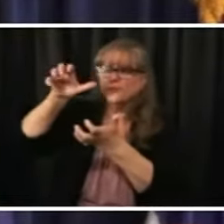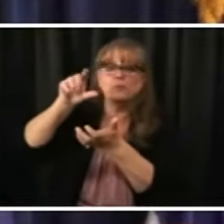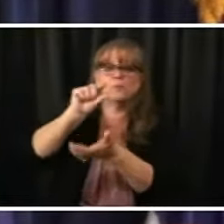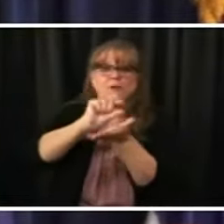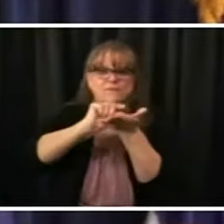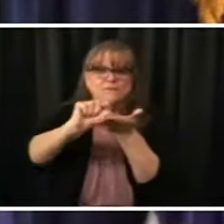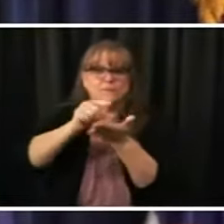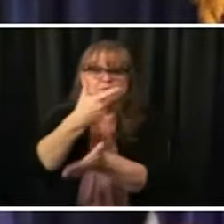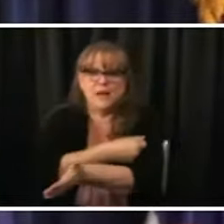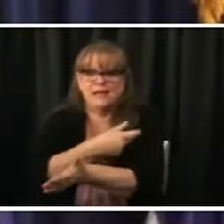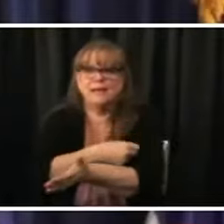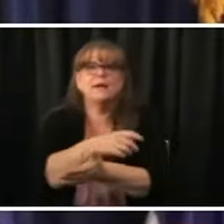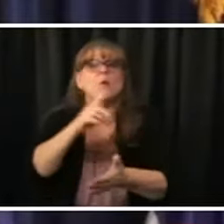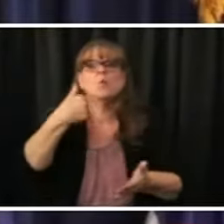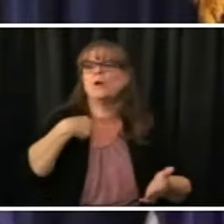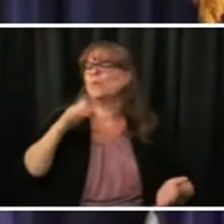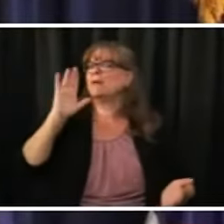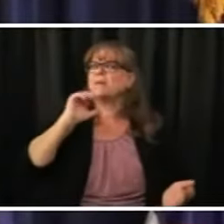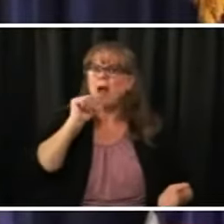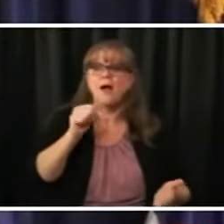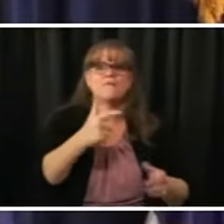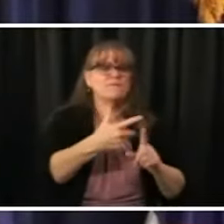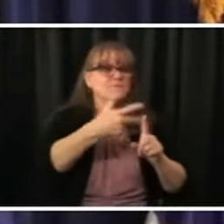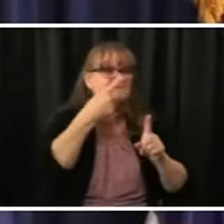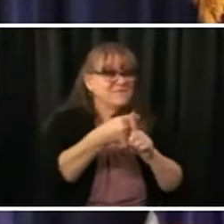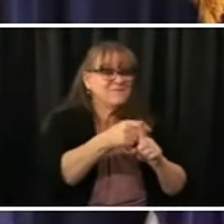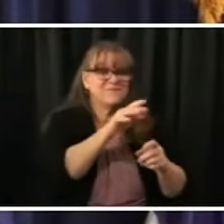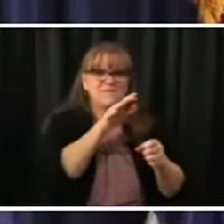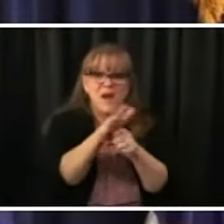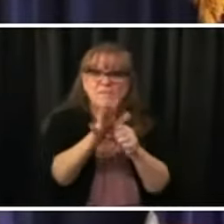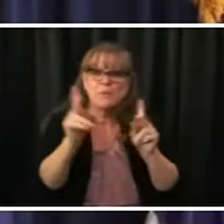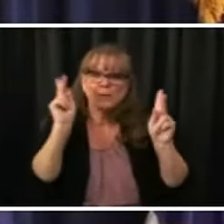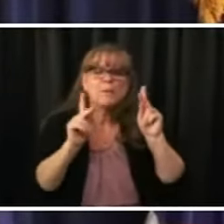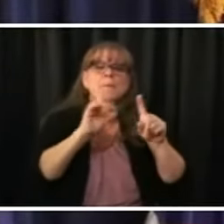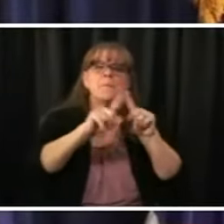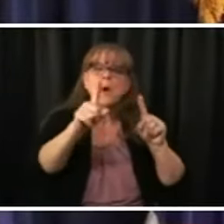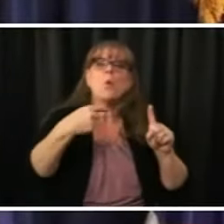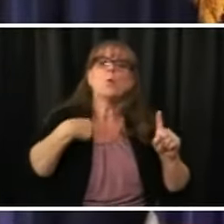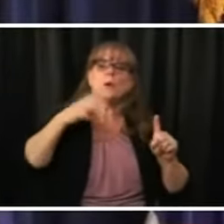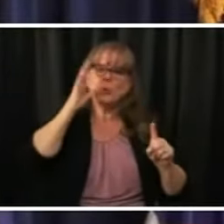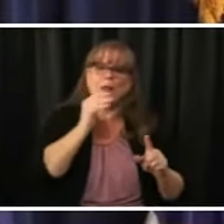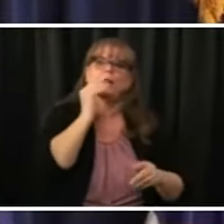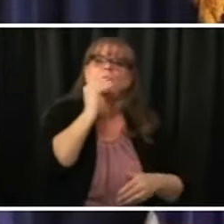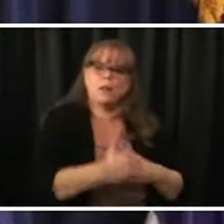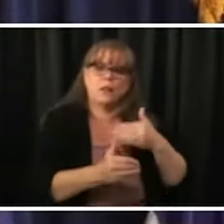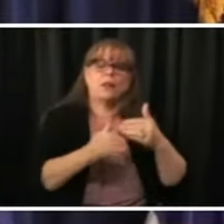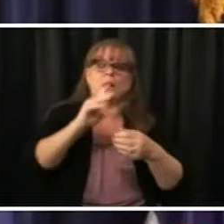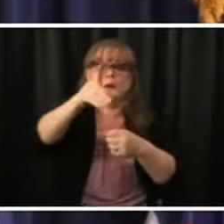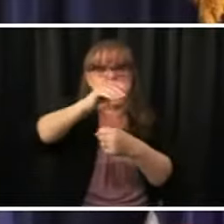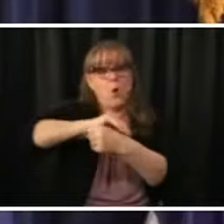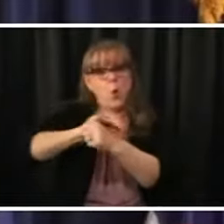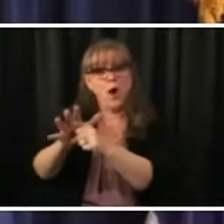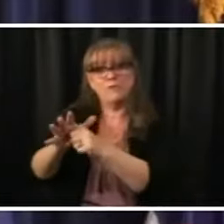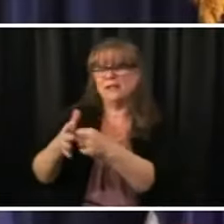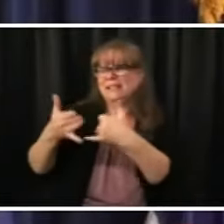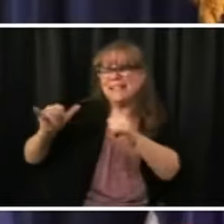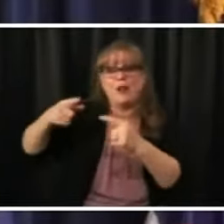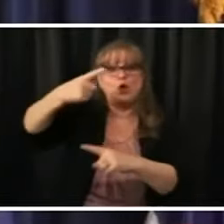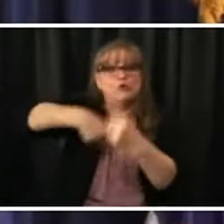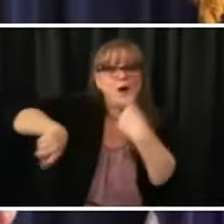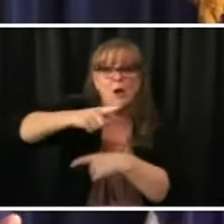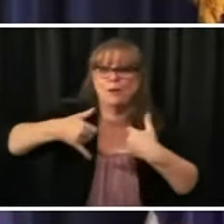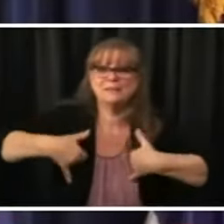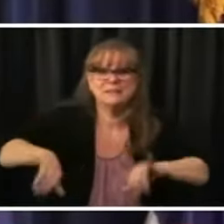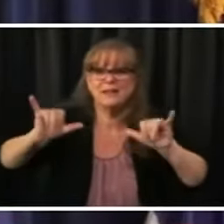been vaccinated, it is still a threat. There are elevated levels of the virus in our state and around the country. More important now than ever